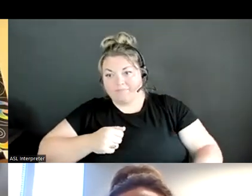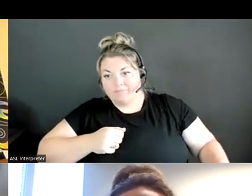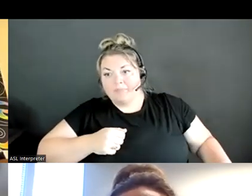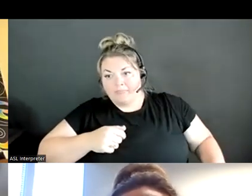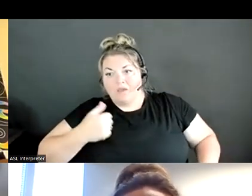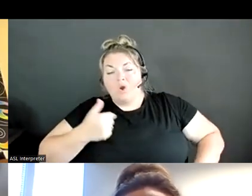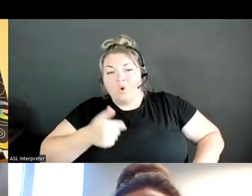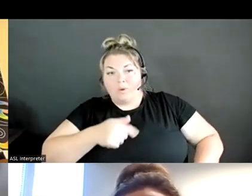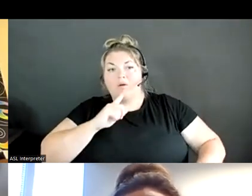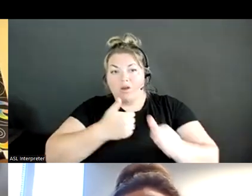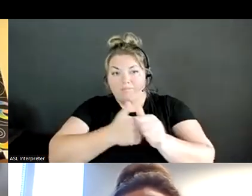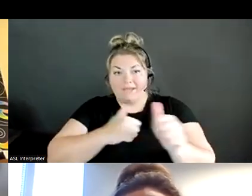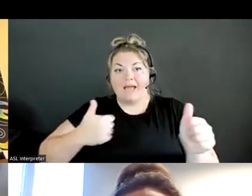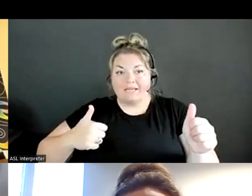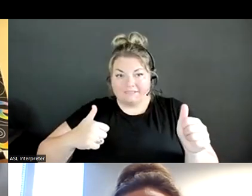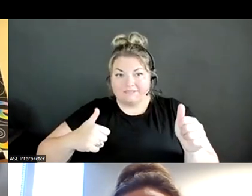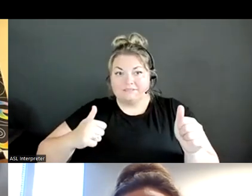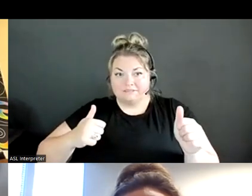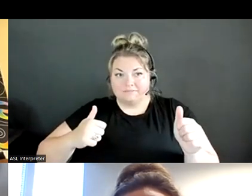We're falling behind.